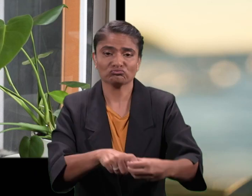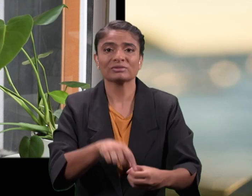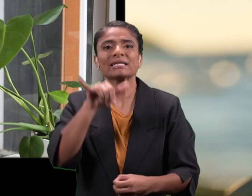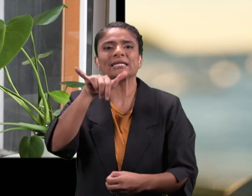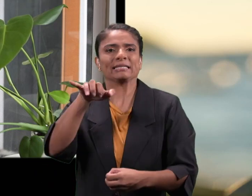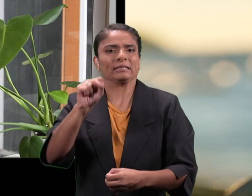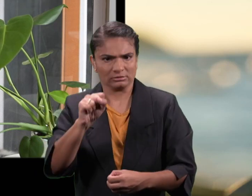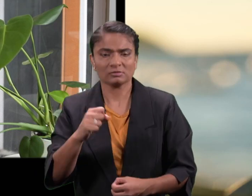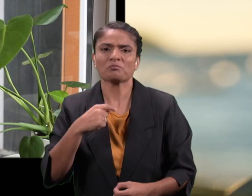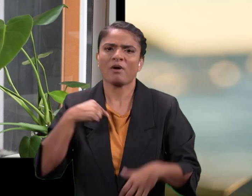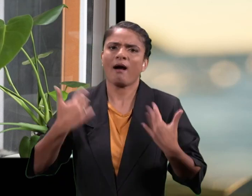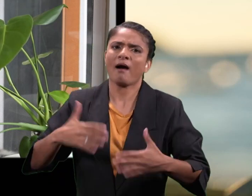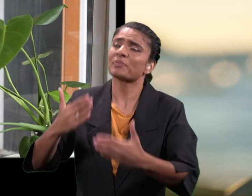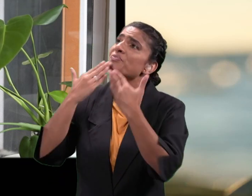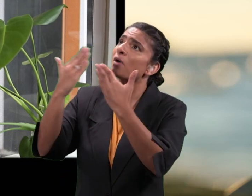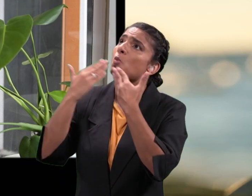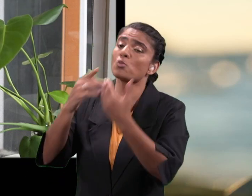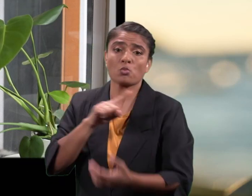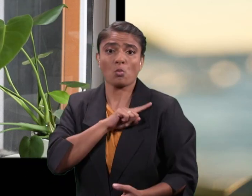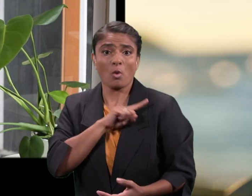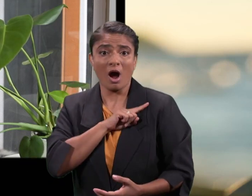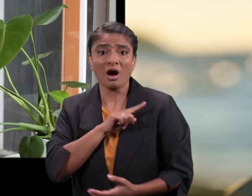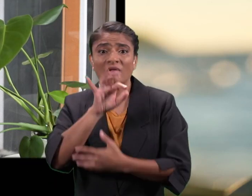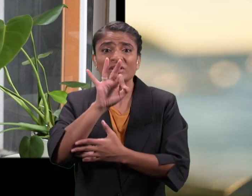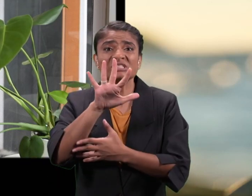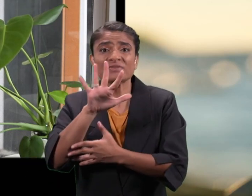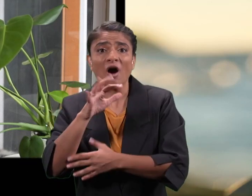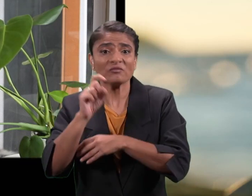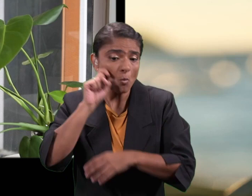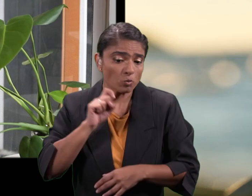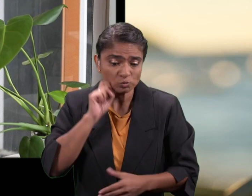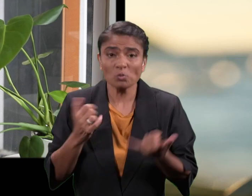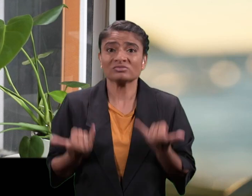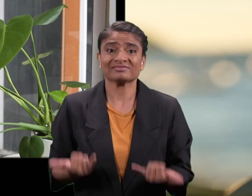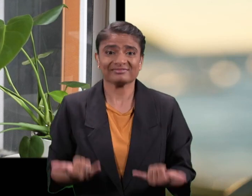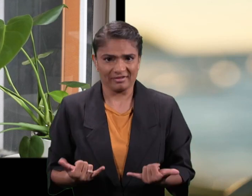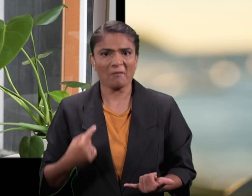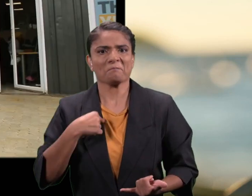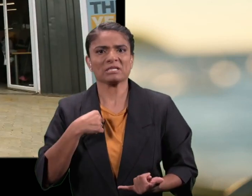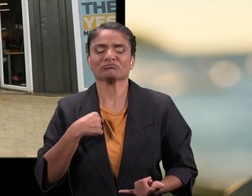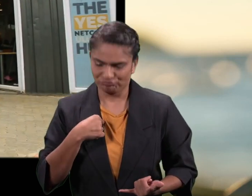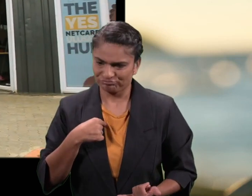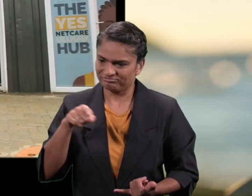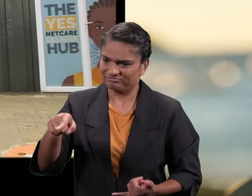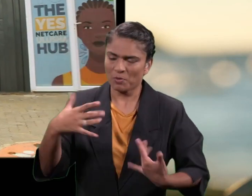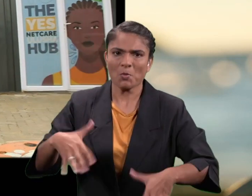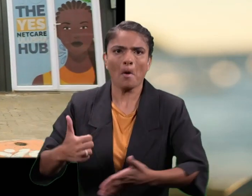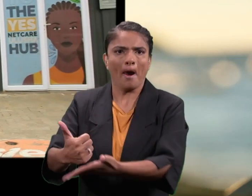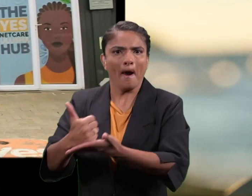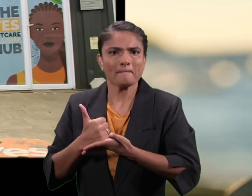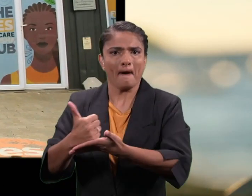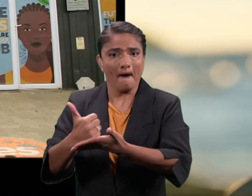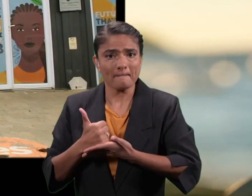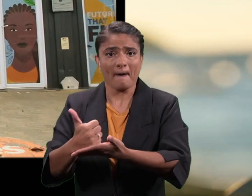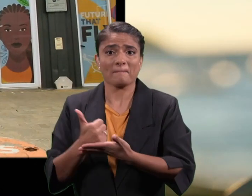I said, before, thanks God that I have achieved it before I turned 35 years. Yes has helped me a